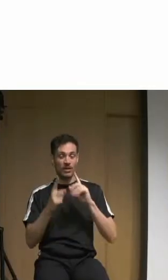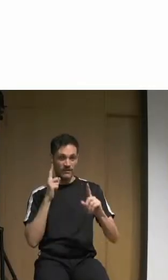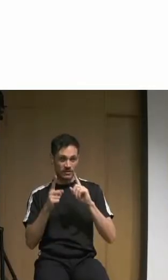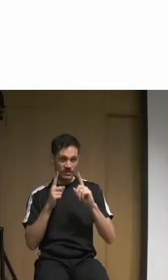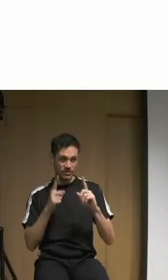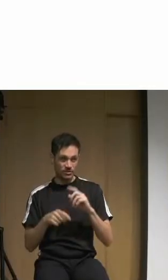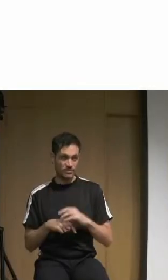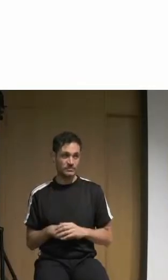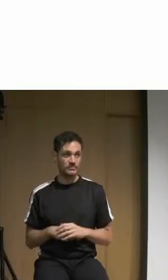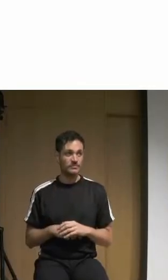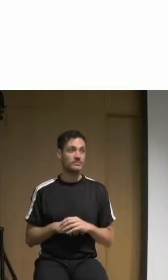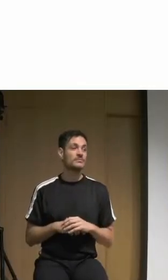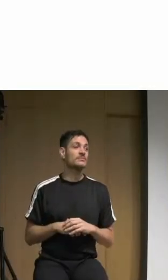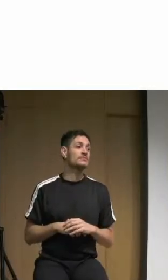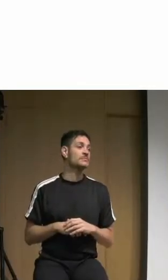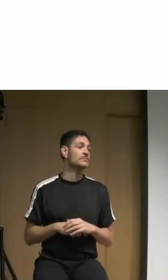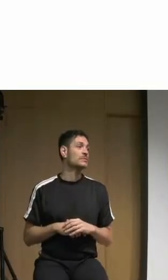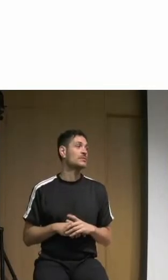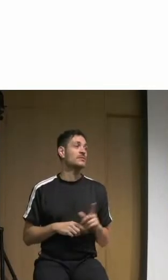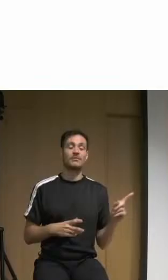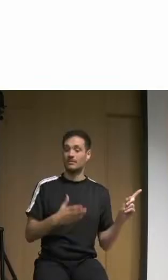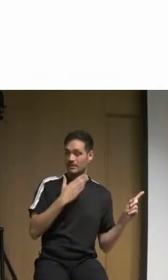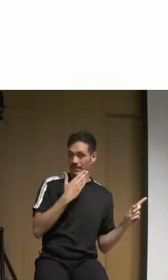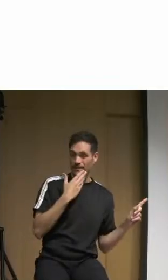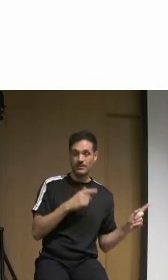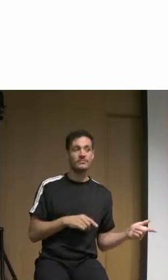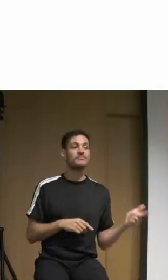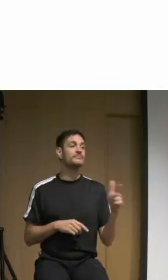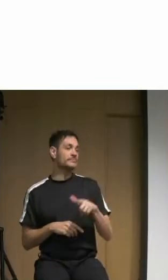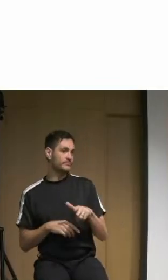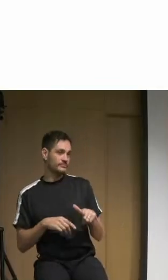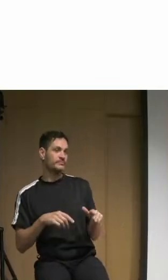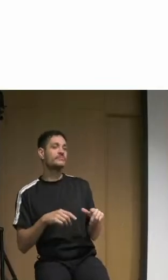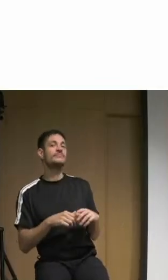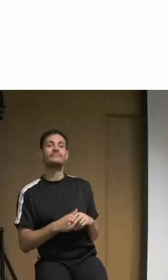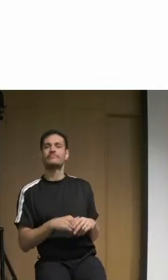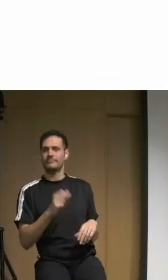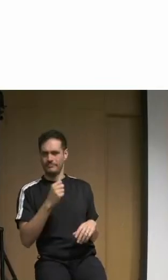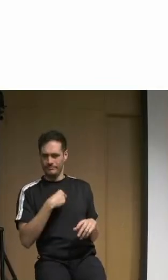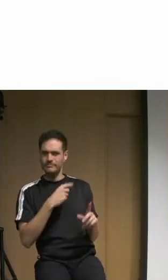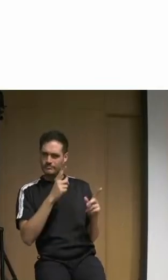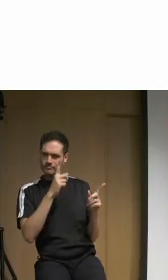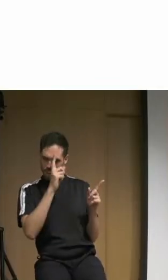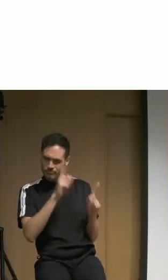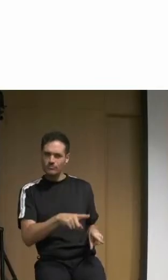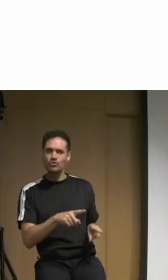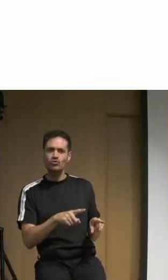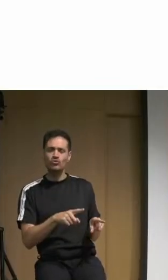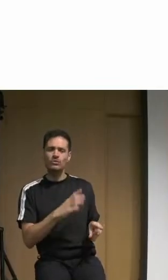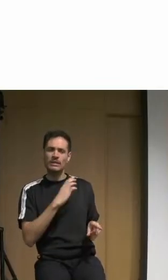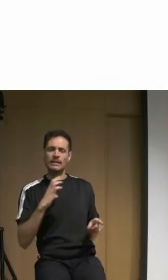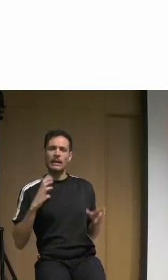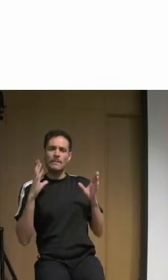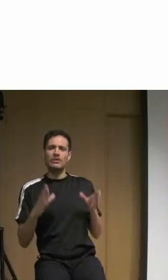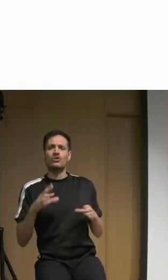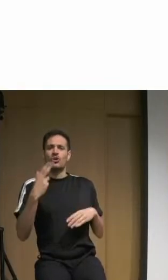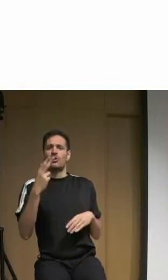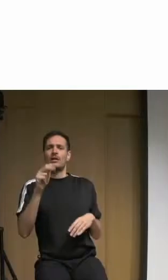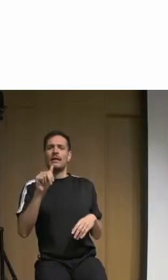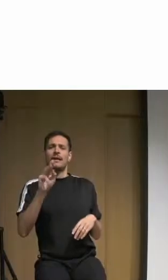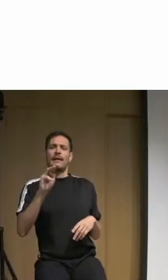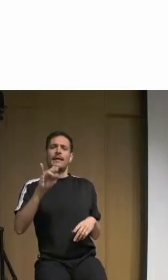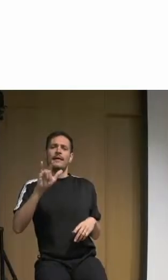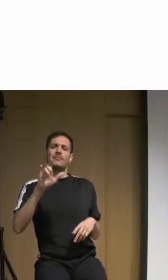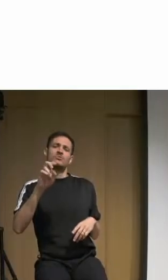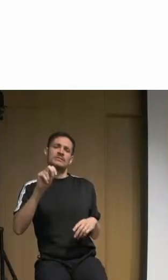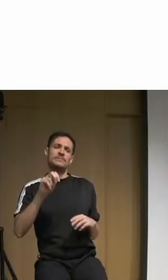If I may just quickly, since I Thank you, began this Commissioner Hamilton. conversation, I do not disagree with what you're saying, Commissioner Hamilton, but I think we